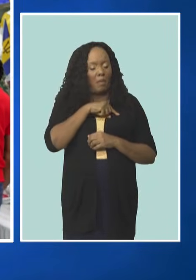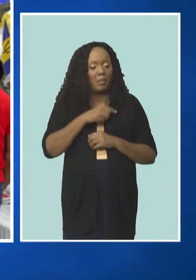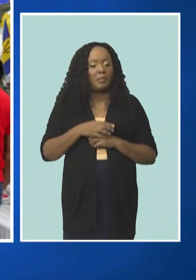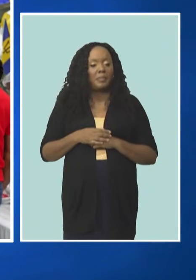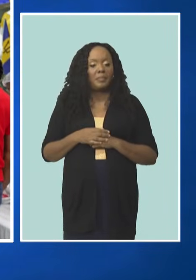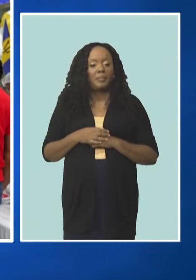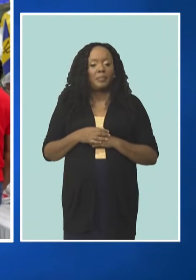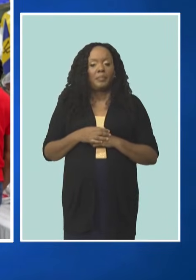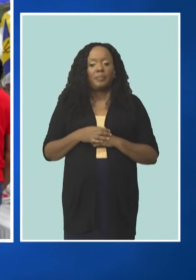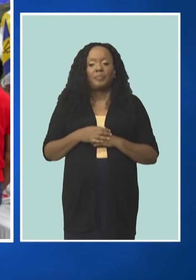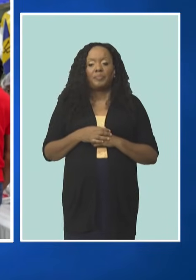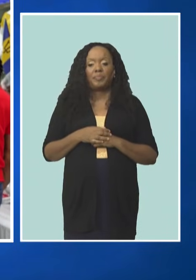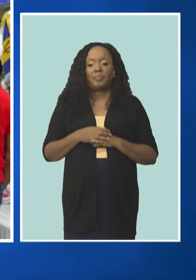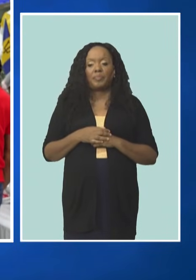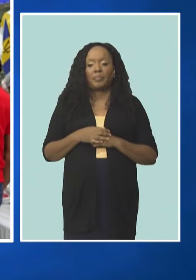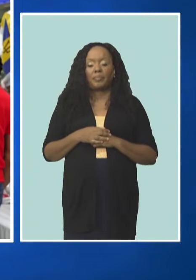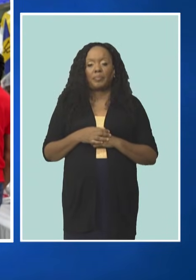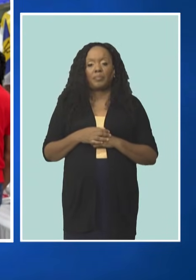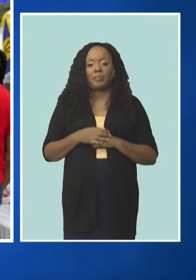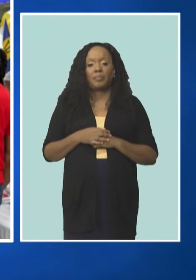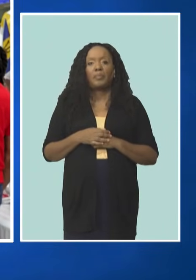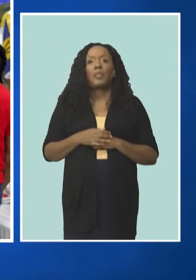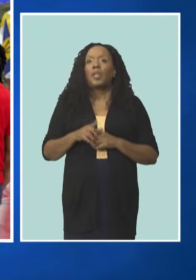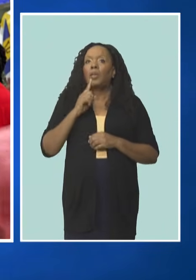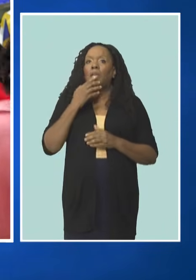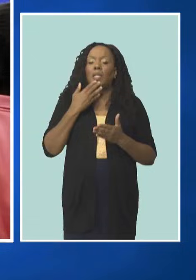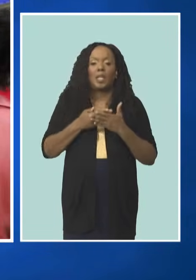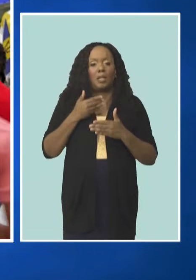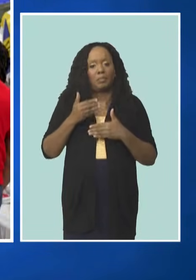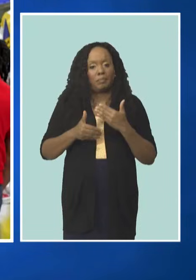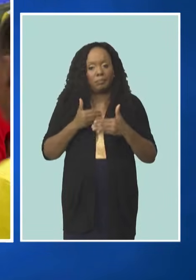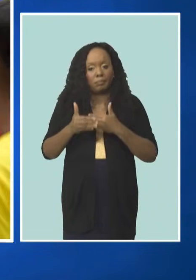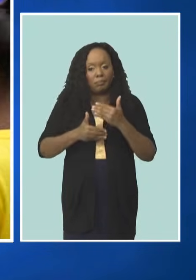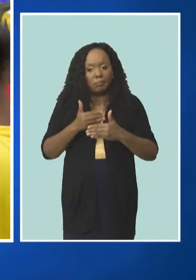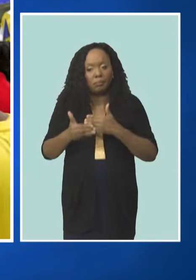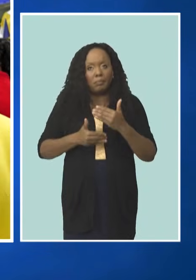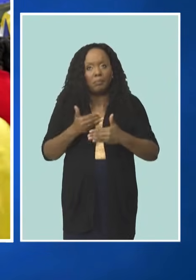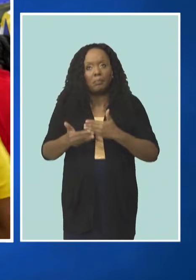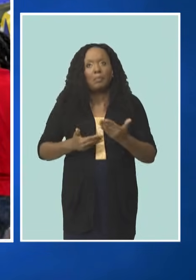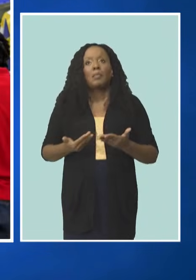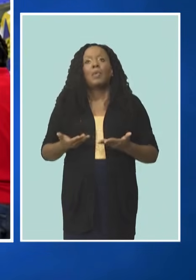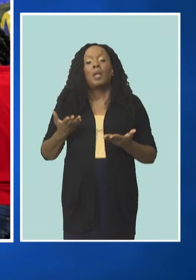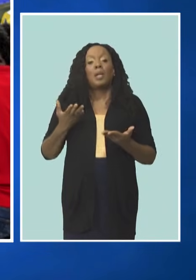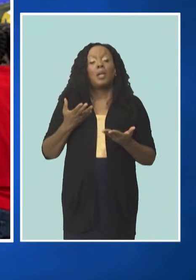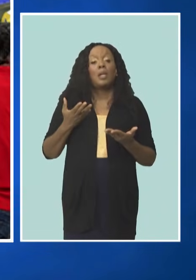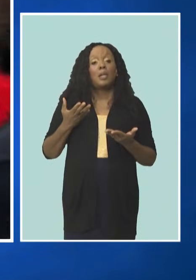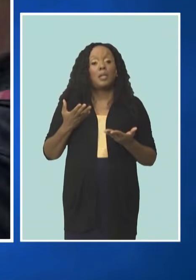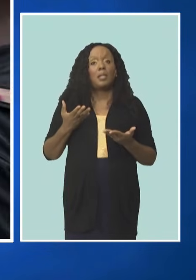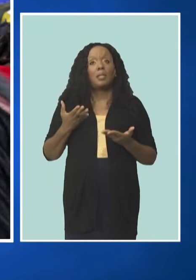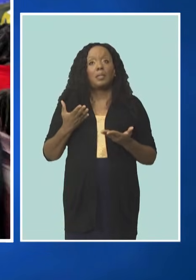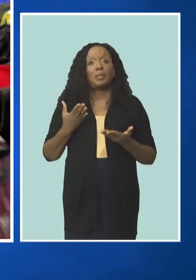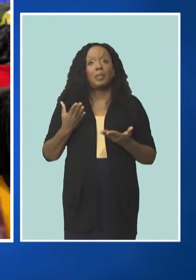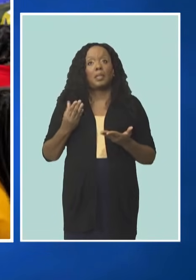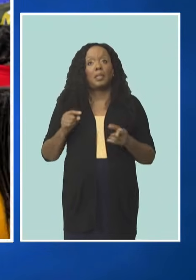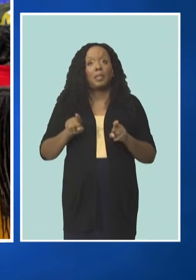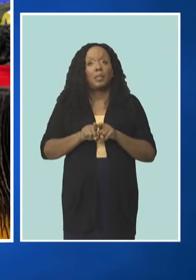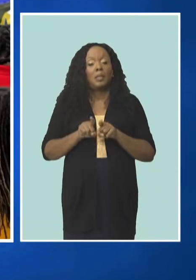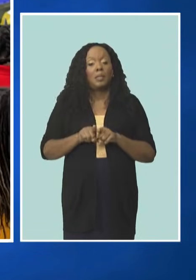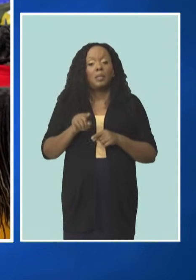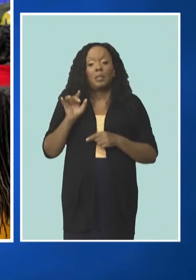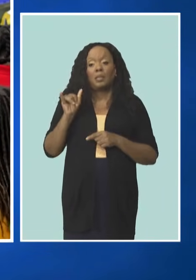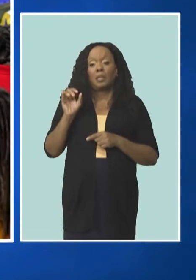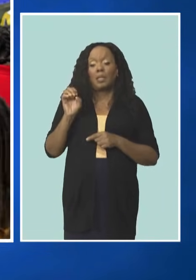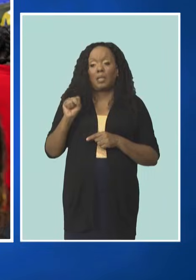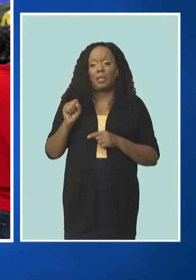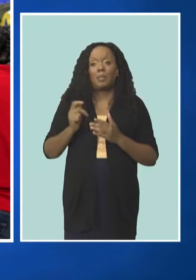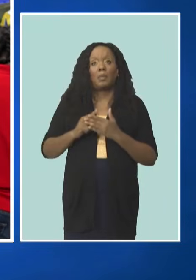So we believe that we're moving in the right direction as a government in terms of how we're treating to this. I've also asked the Youth Entrepreneurship Scheme